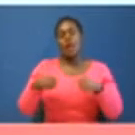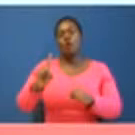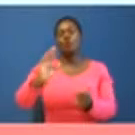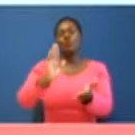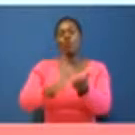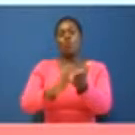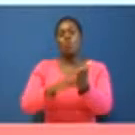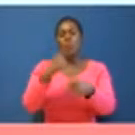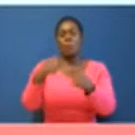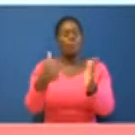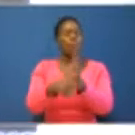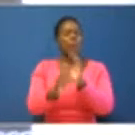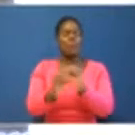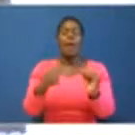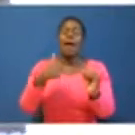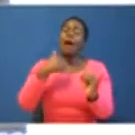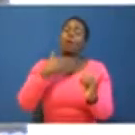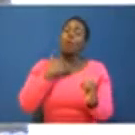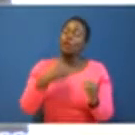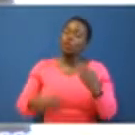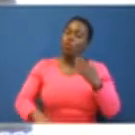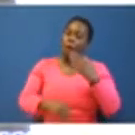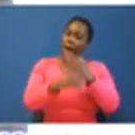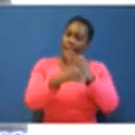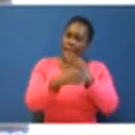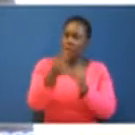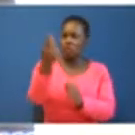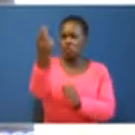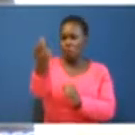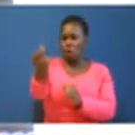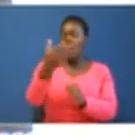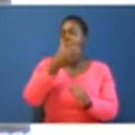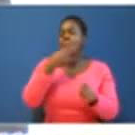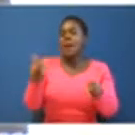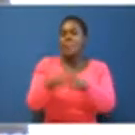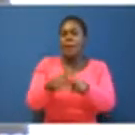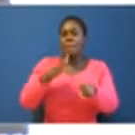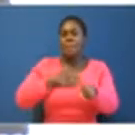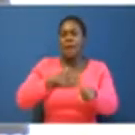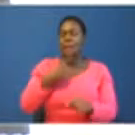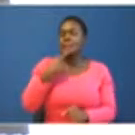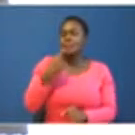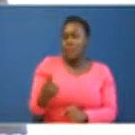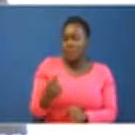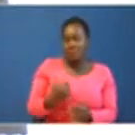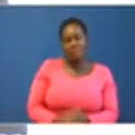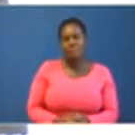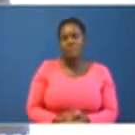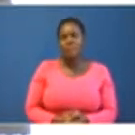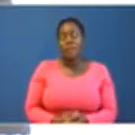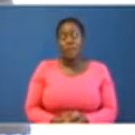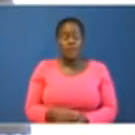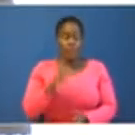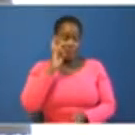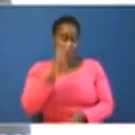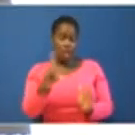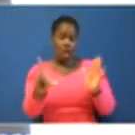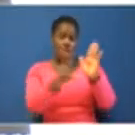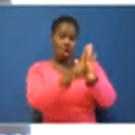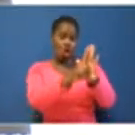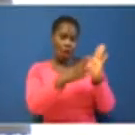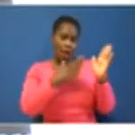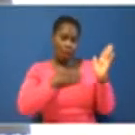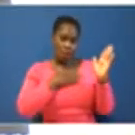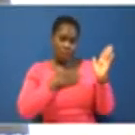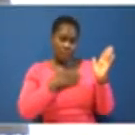make your statement yes no problem i just wanted to add a little bit to what my brother kesia here was suggesting if you look at our law